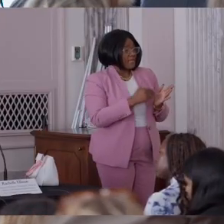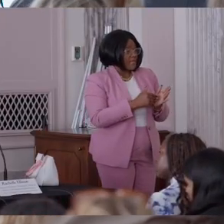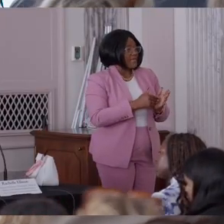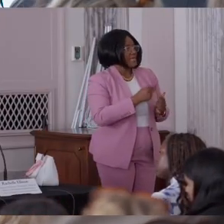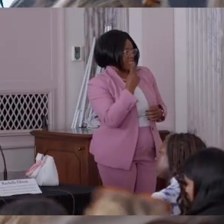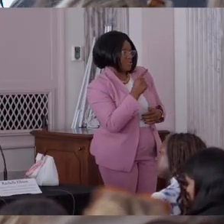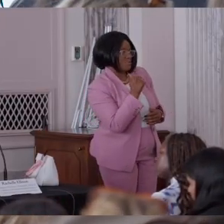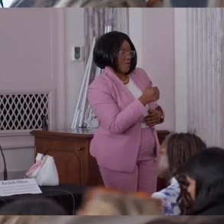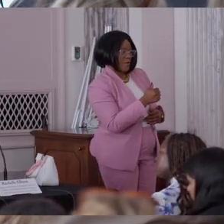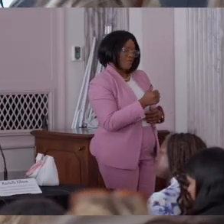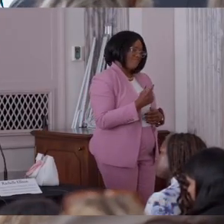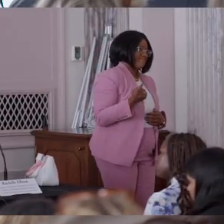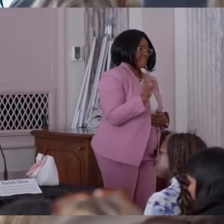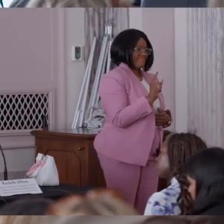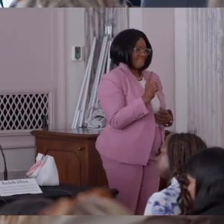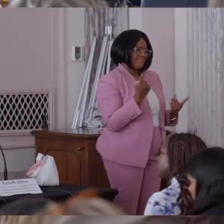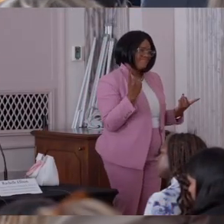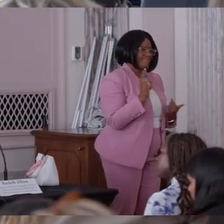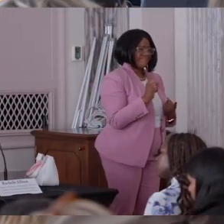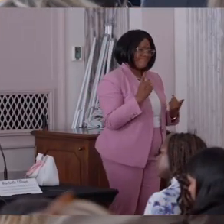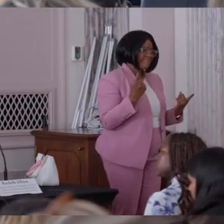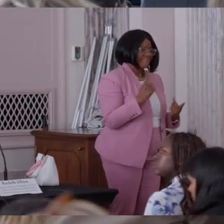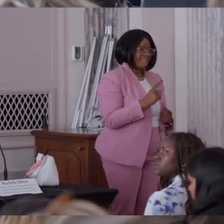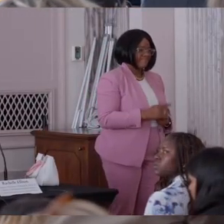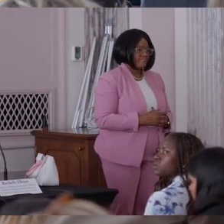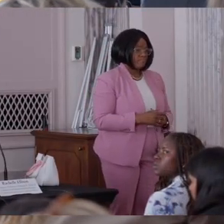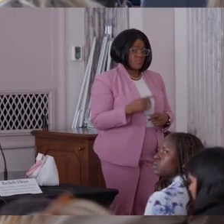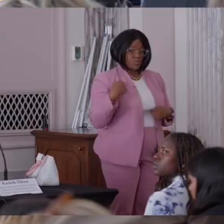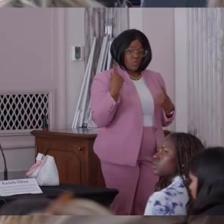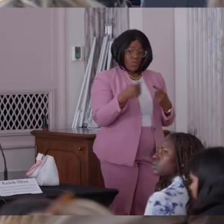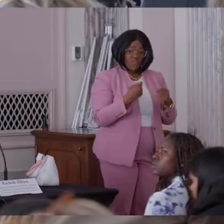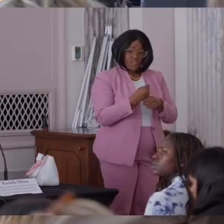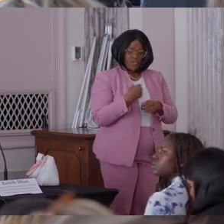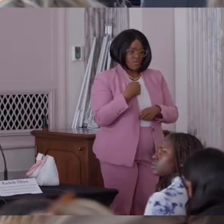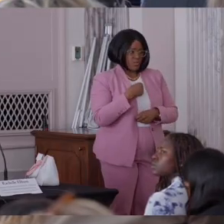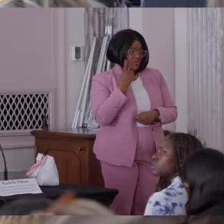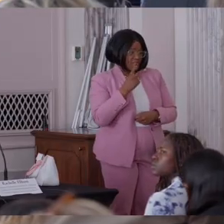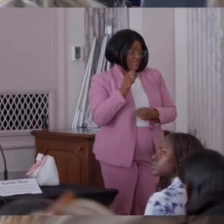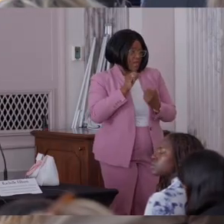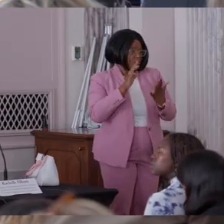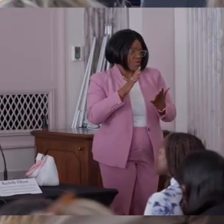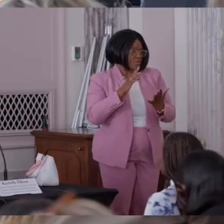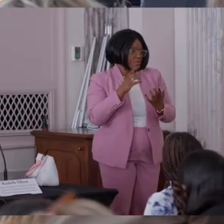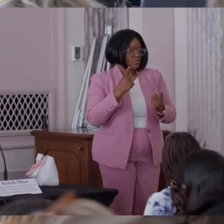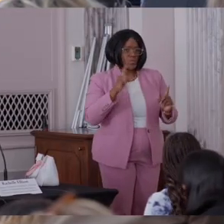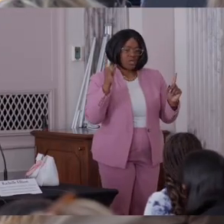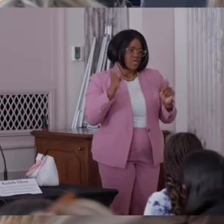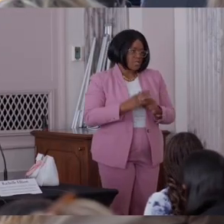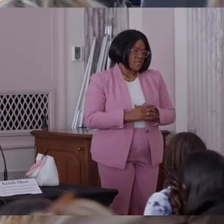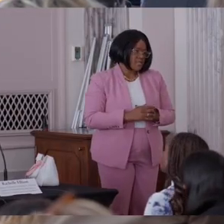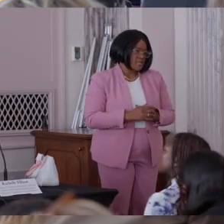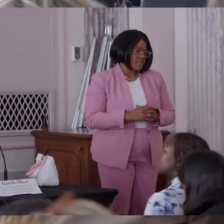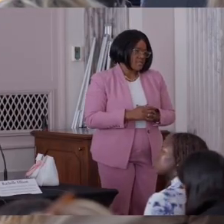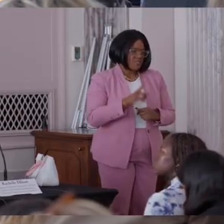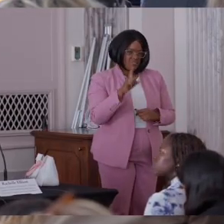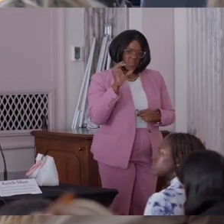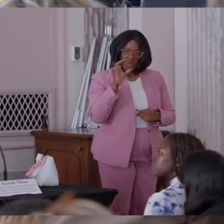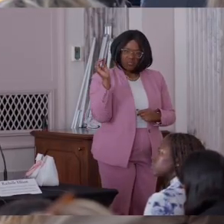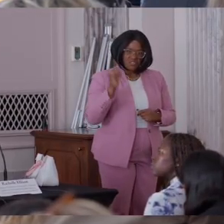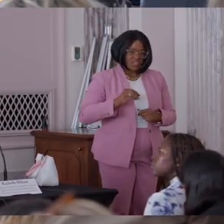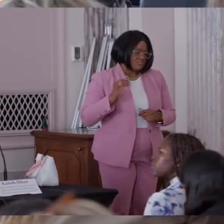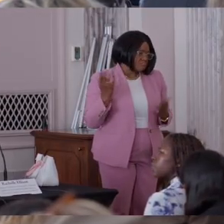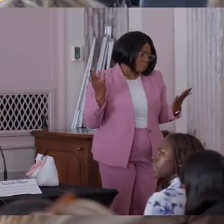tomorrow. That approach, over the years, we've seen that approach work almost close to